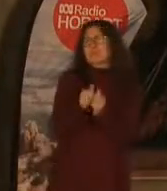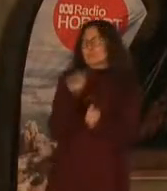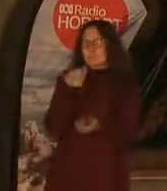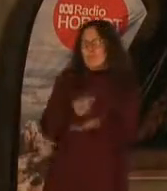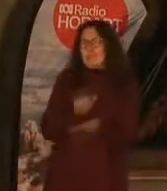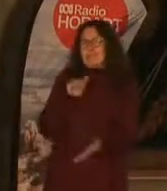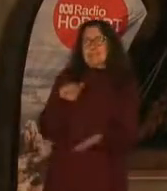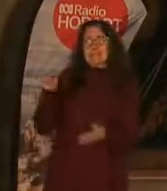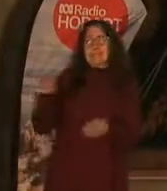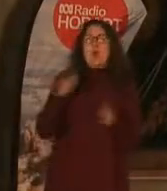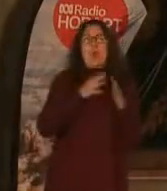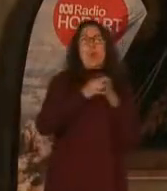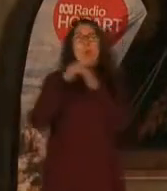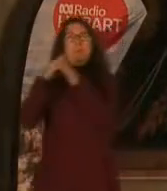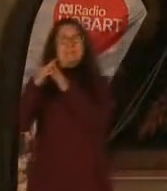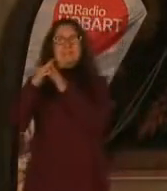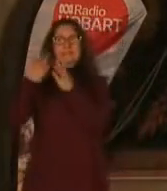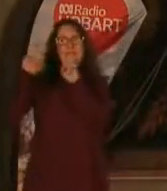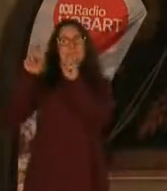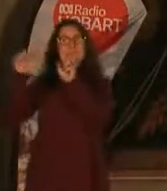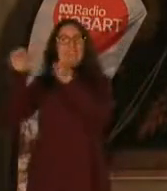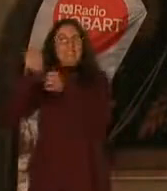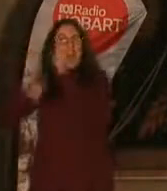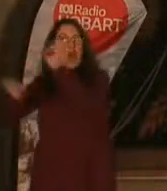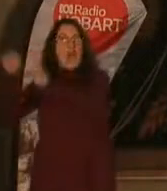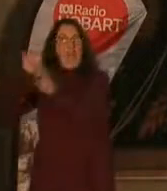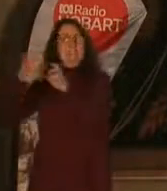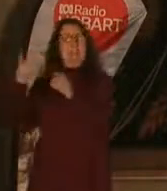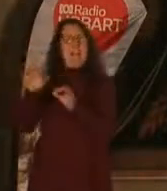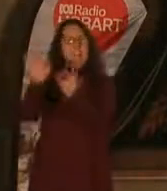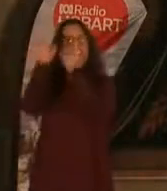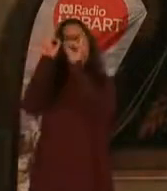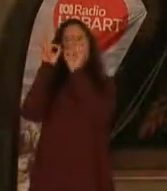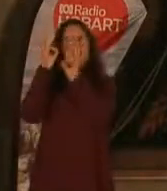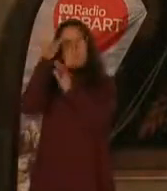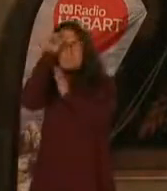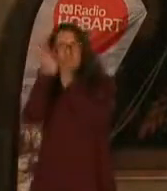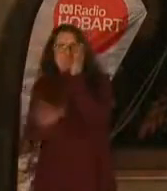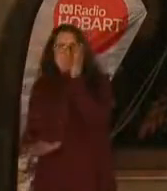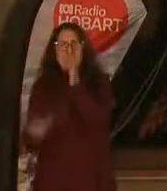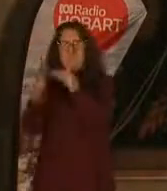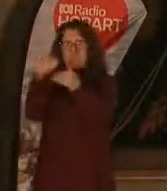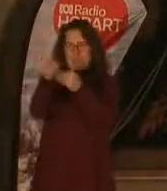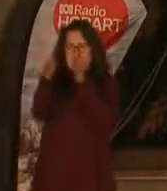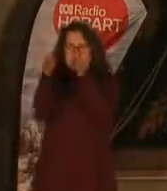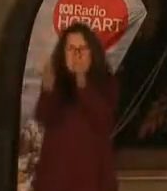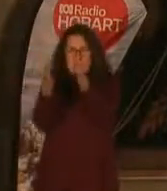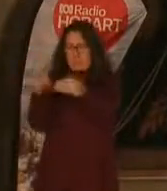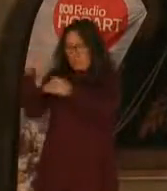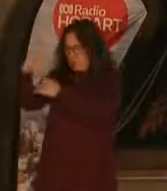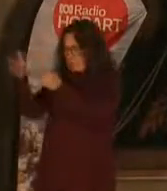so compartmentalised, whereas the way we look at our environment and our country is from a